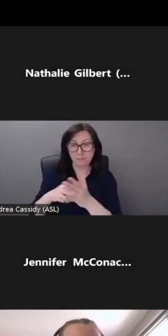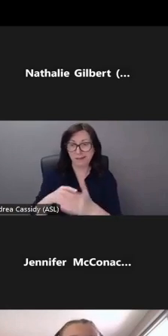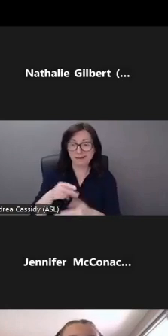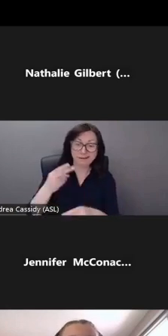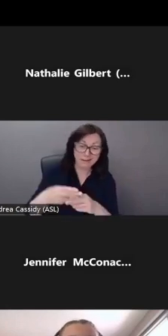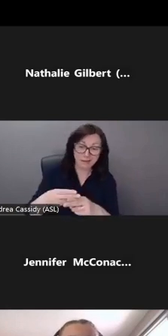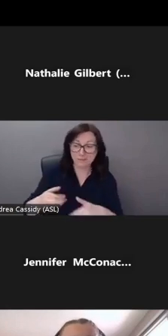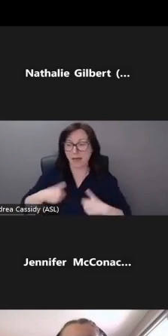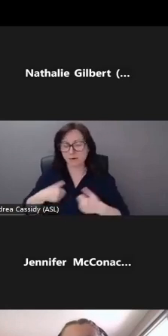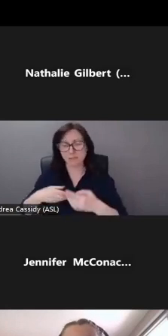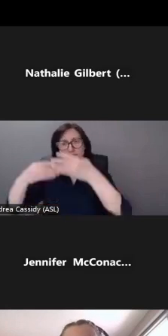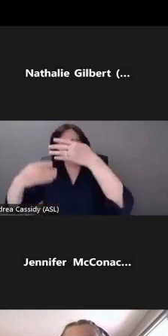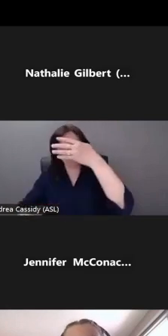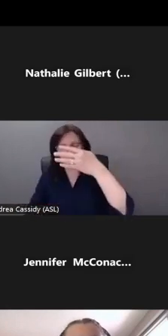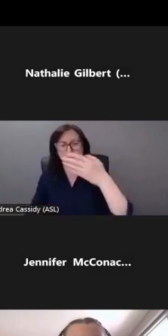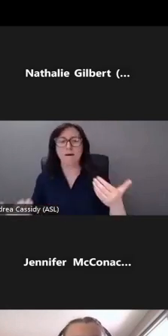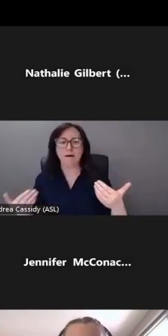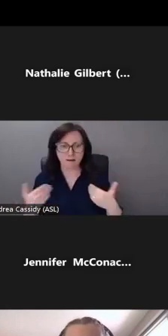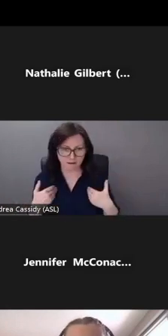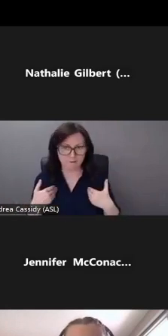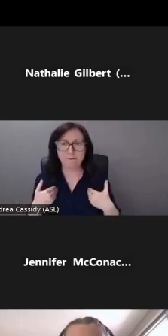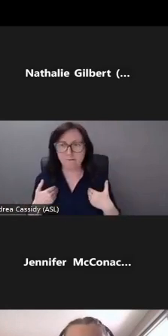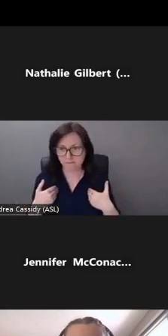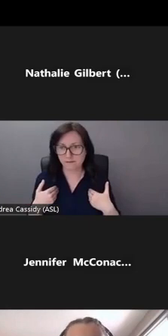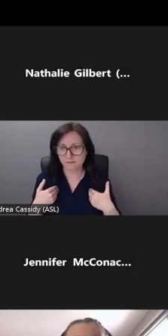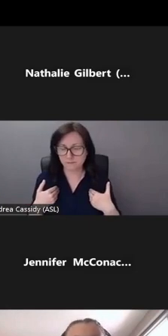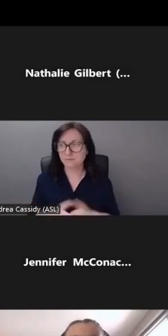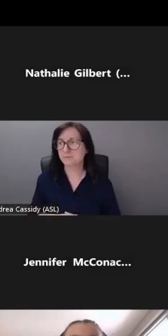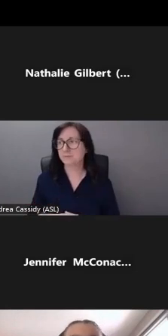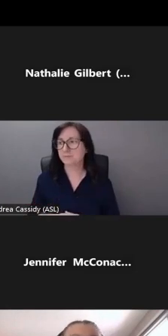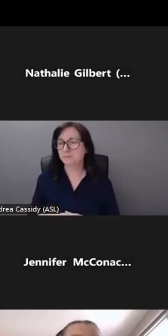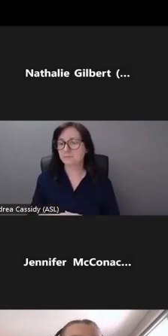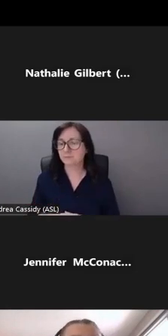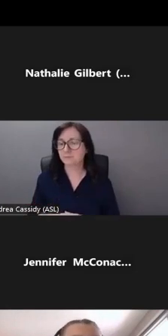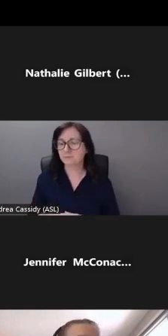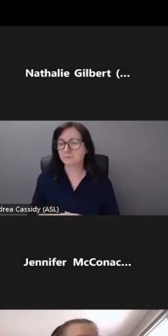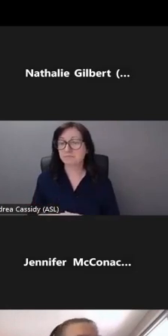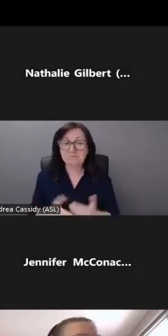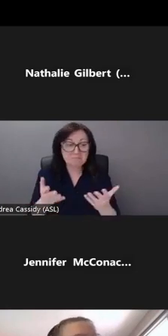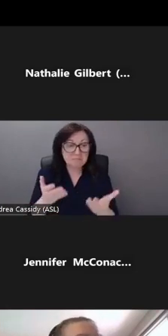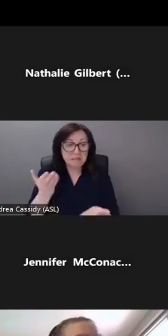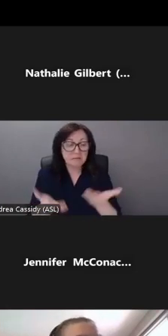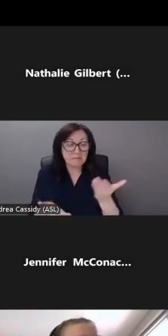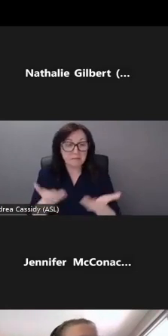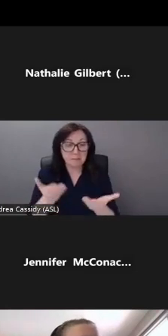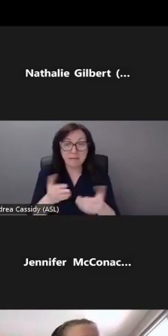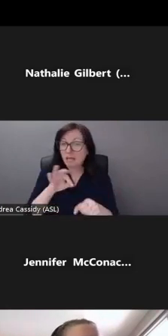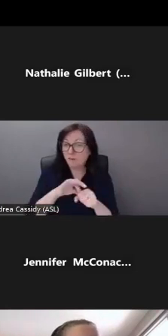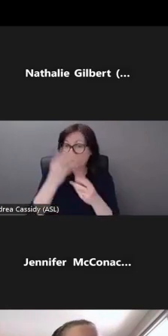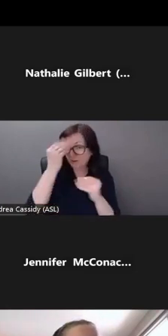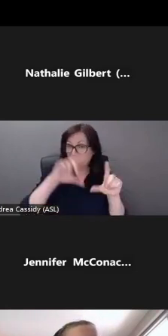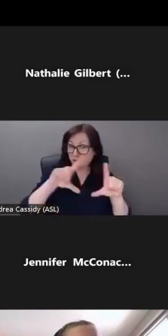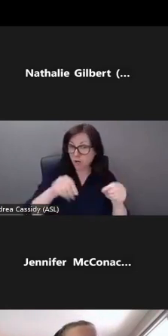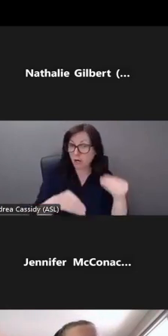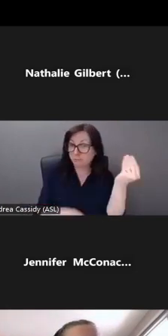qualify for these second pieces of ID. Now, this could be your voter information card